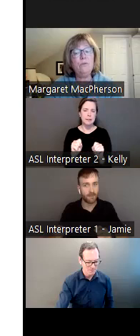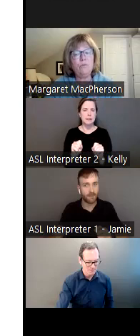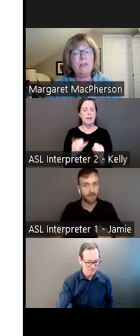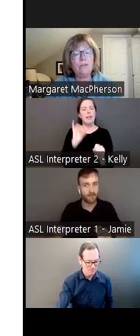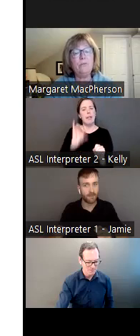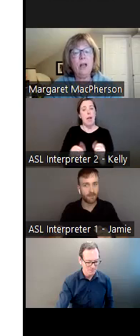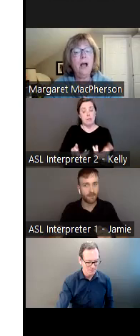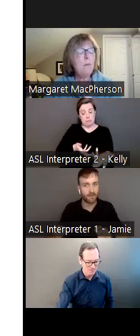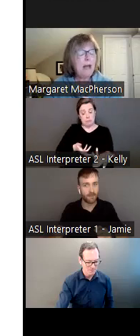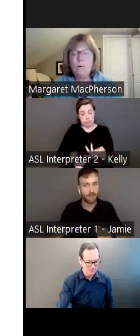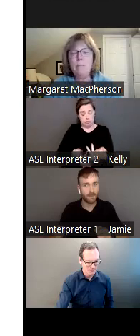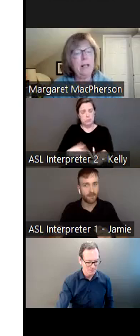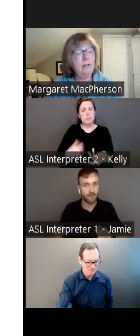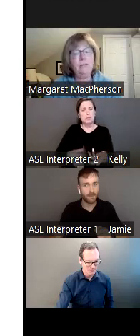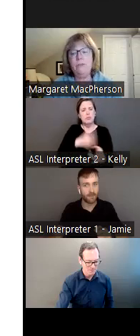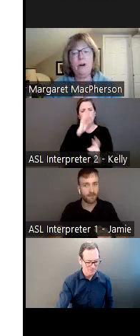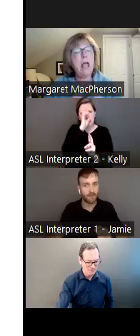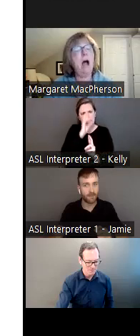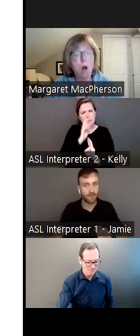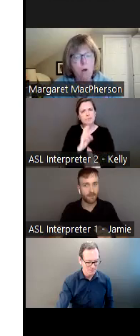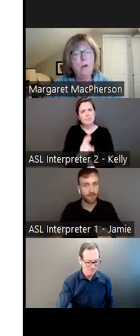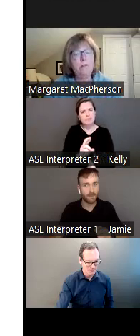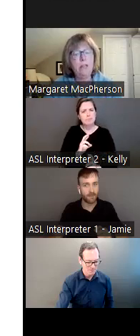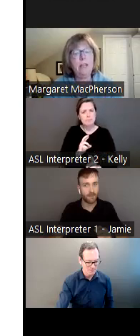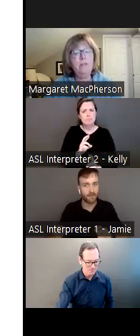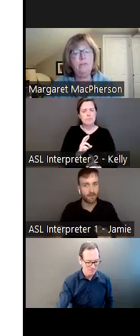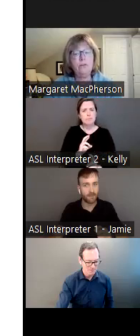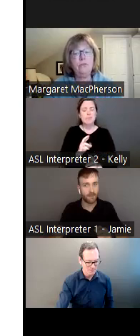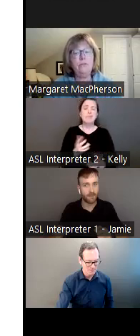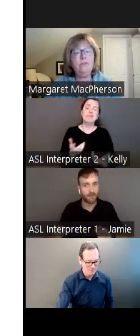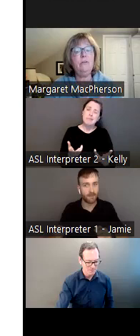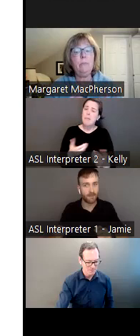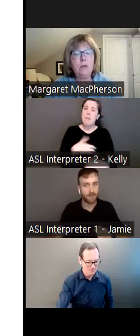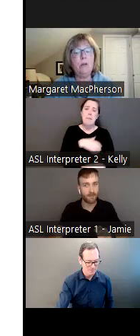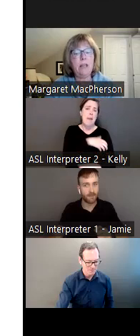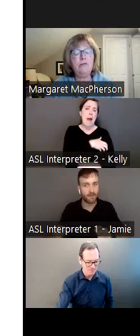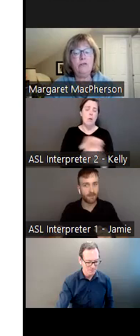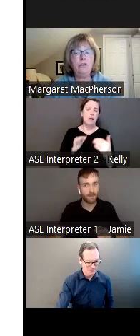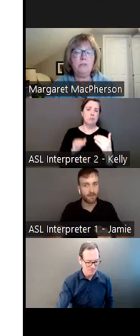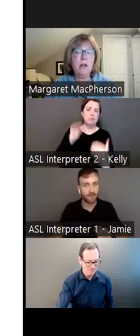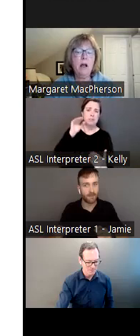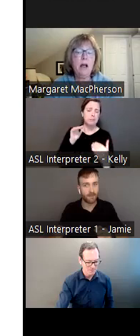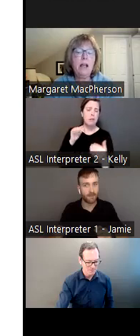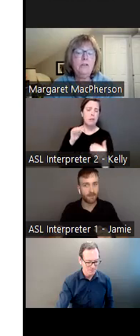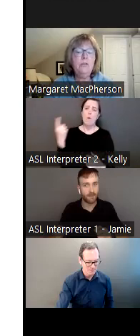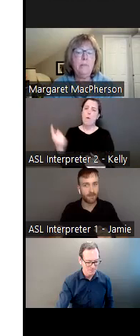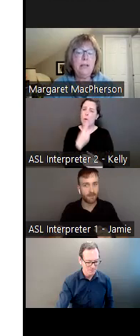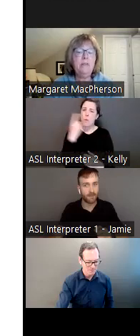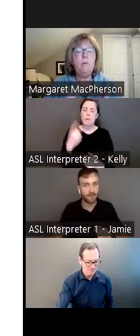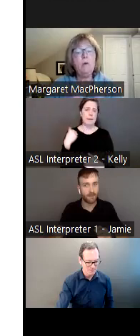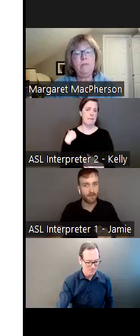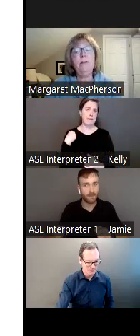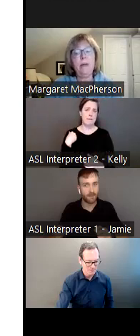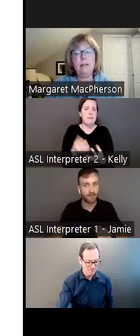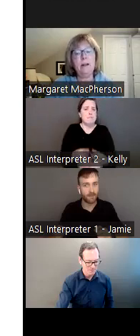strives to address those power imbalances that are always in the service system, in relationships. I can do that by